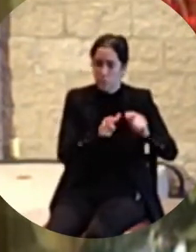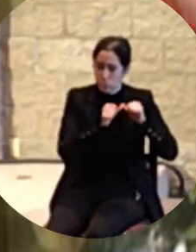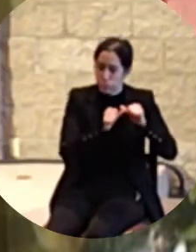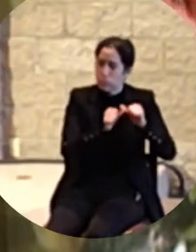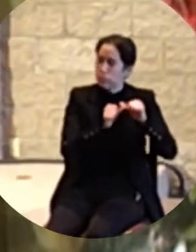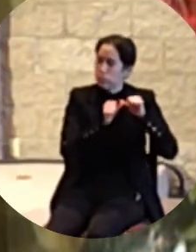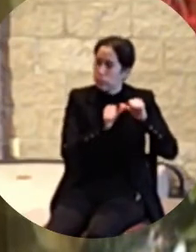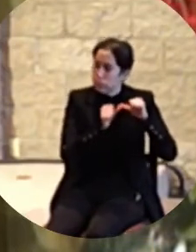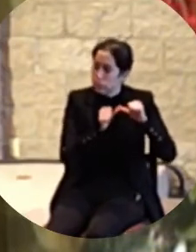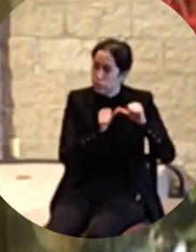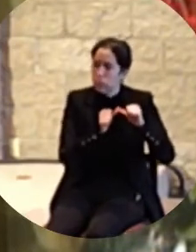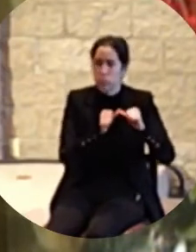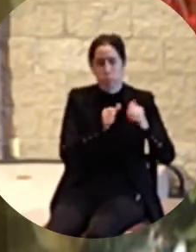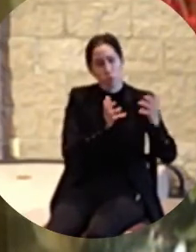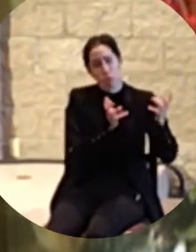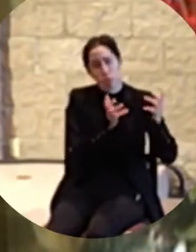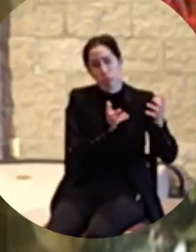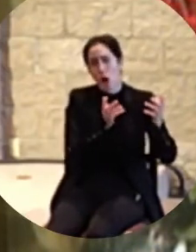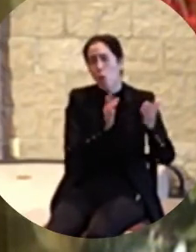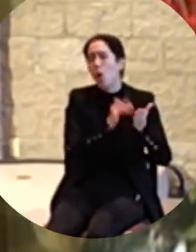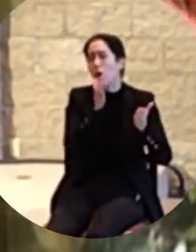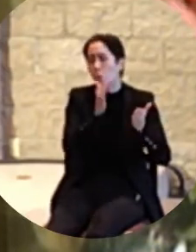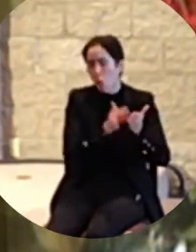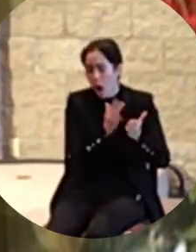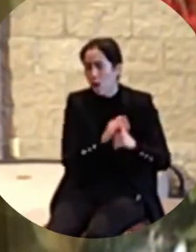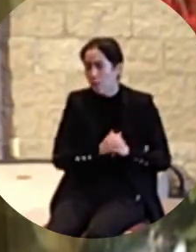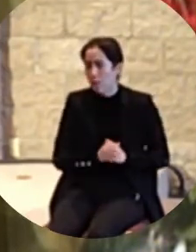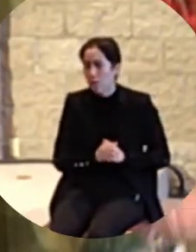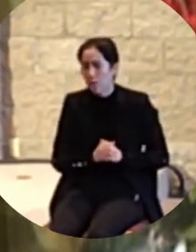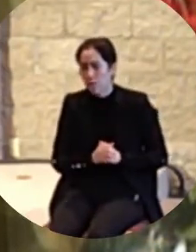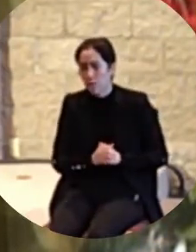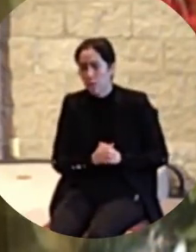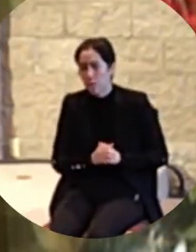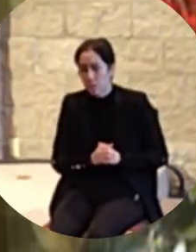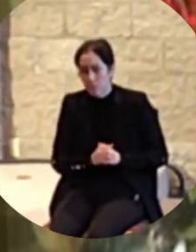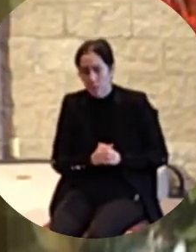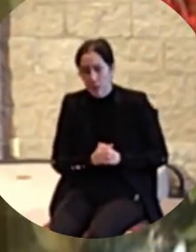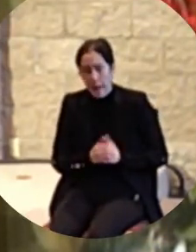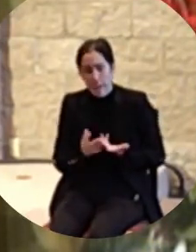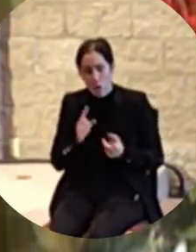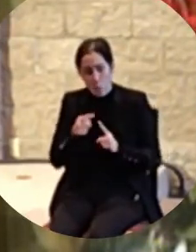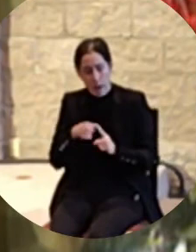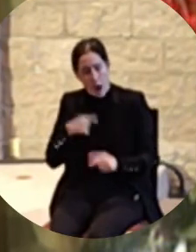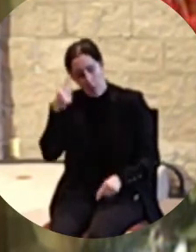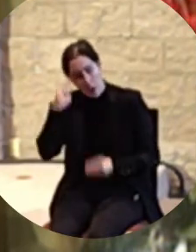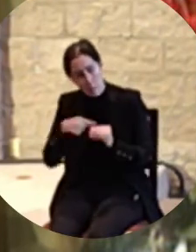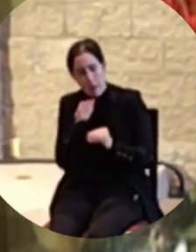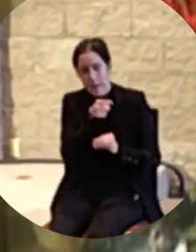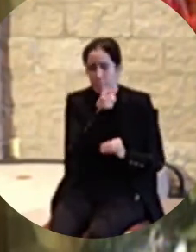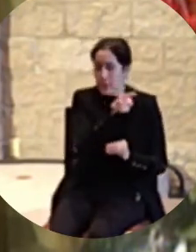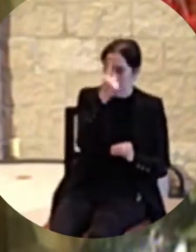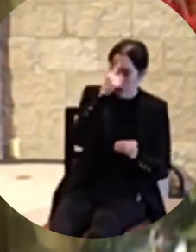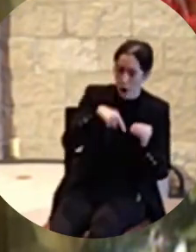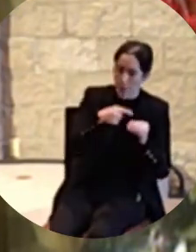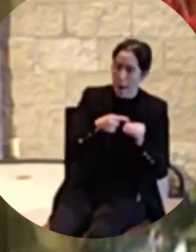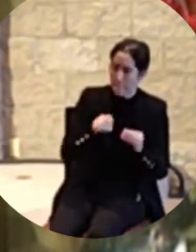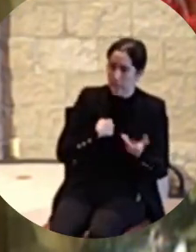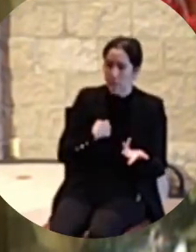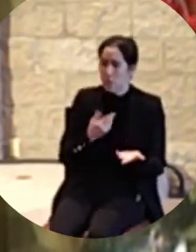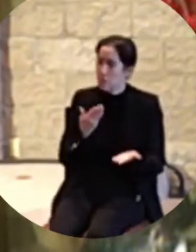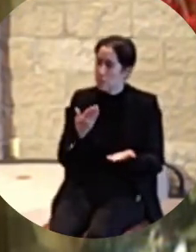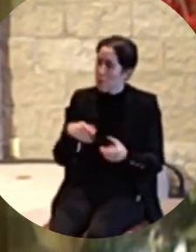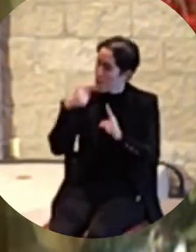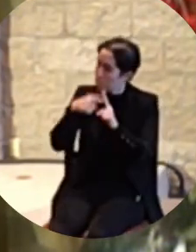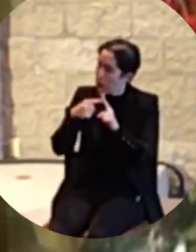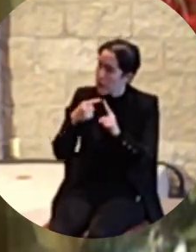We didn't stay in touch often, but at least when I thought of him and he thought of me, I believe it was good thoughts. You know, good thoughts. And so I stepped into